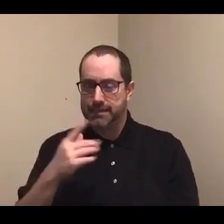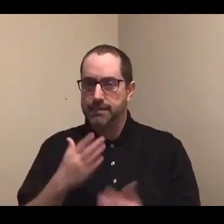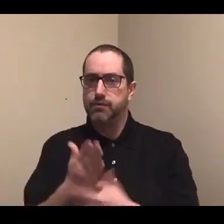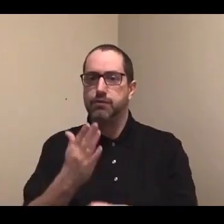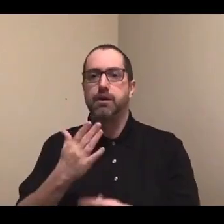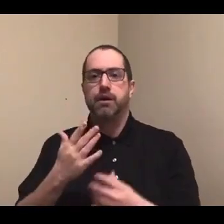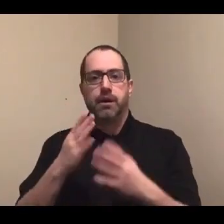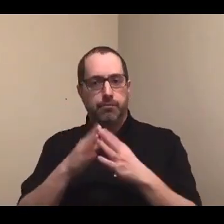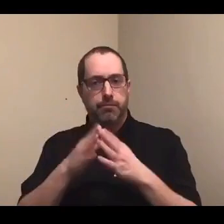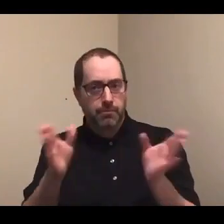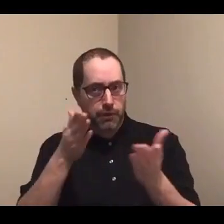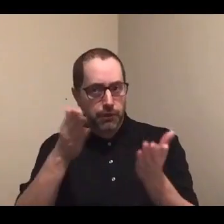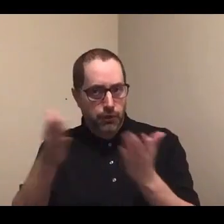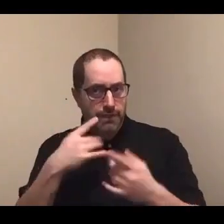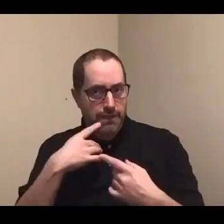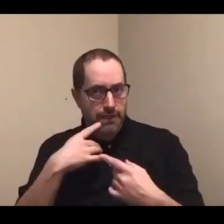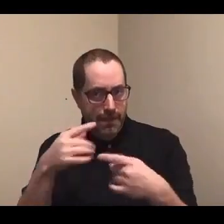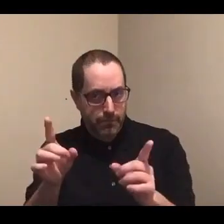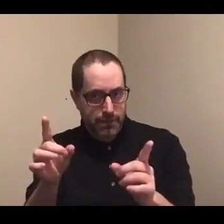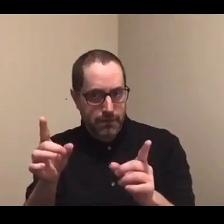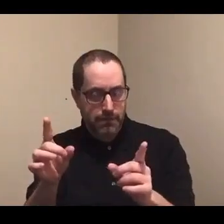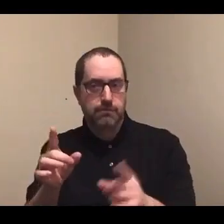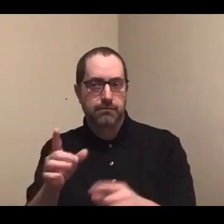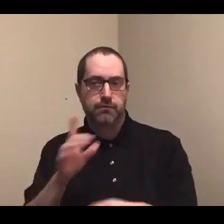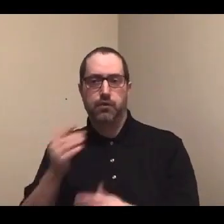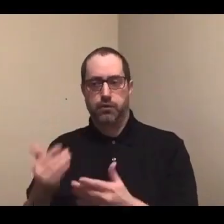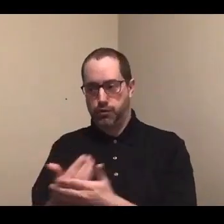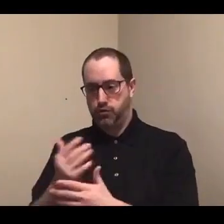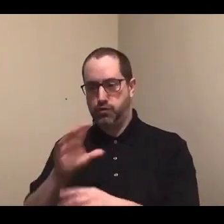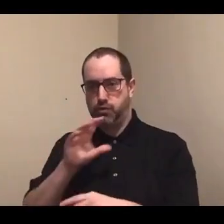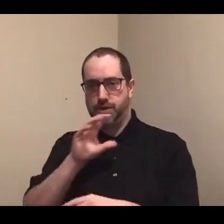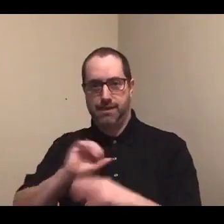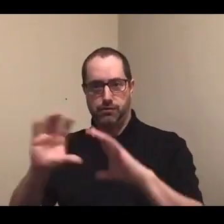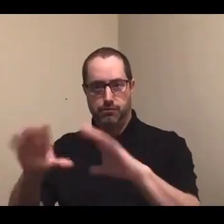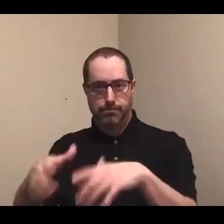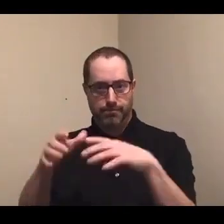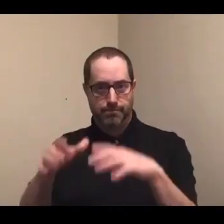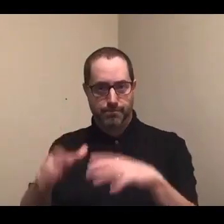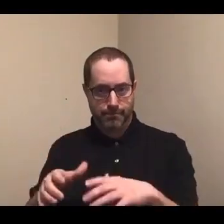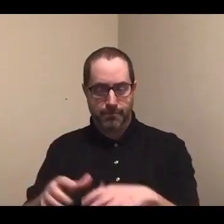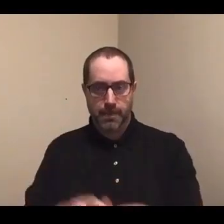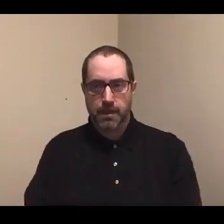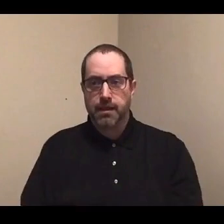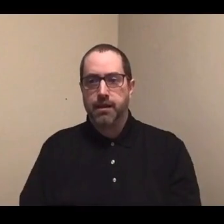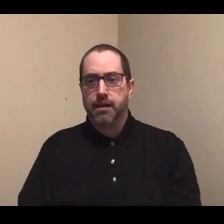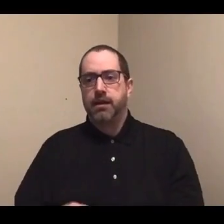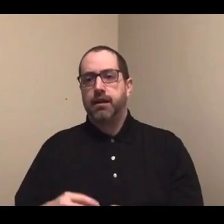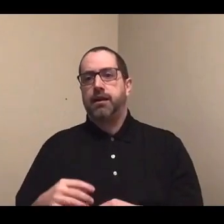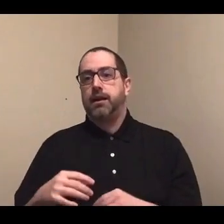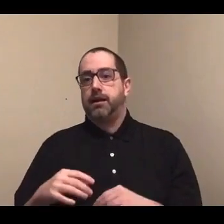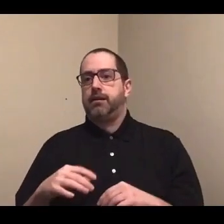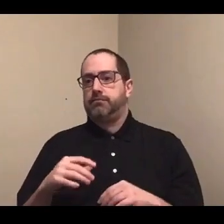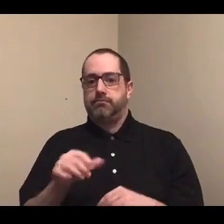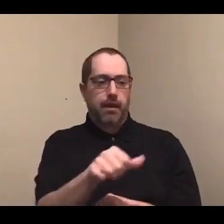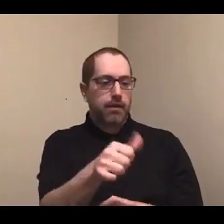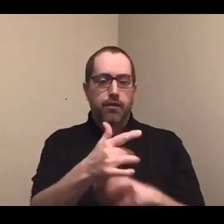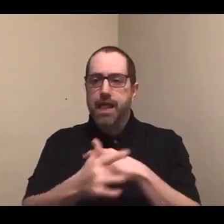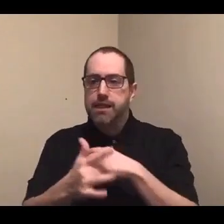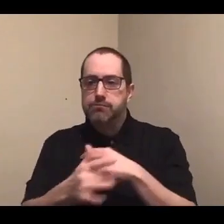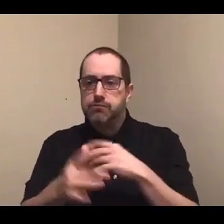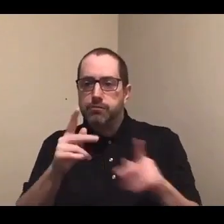advisory that will occur when we expand the age groups and expand the eligible people that can book online or